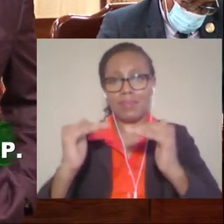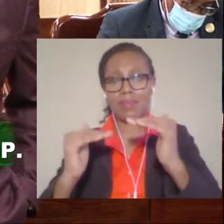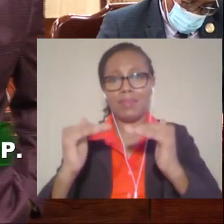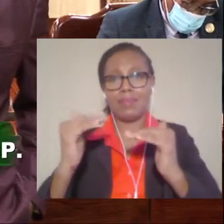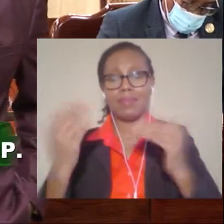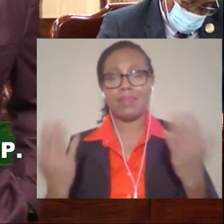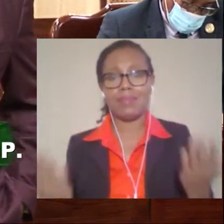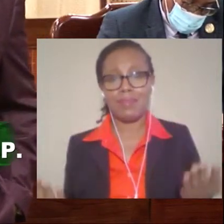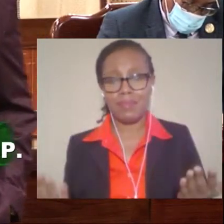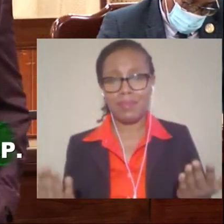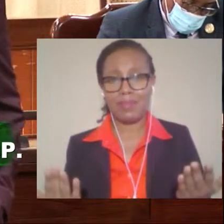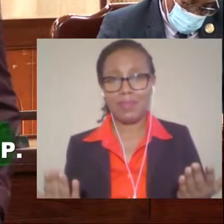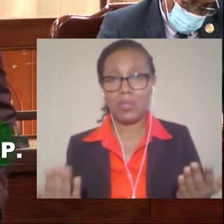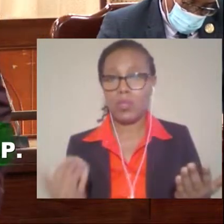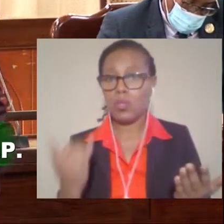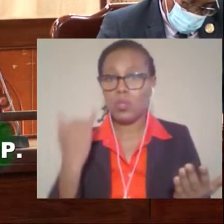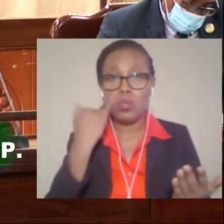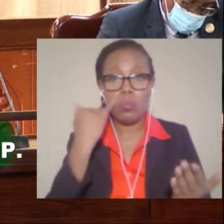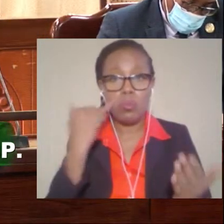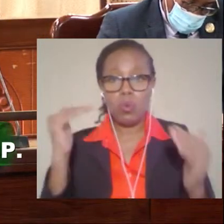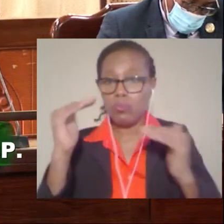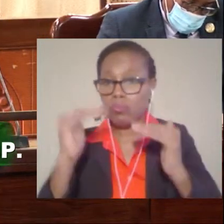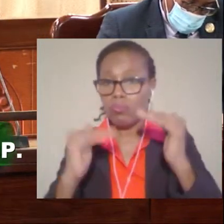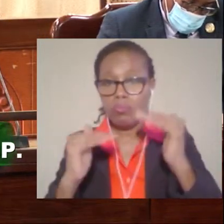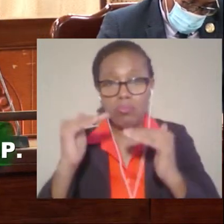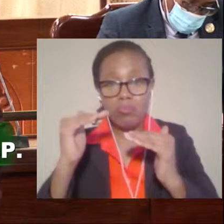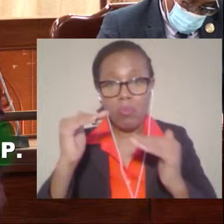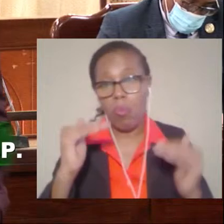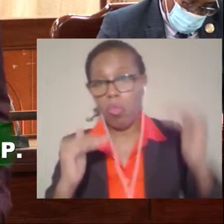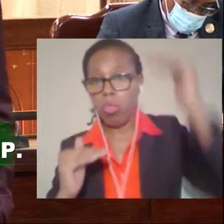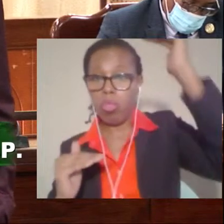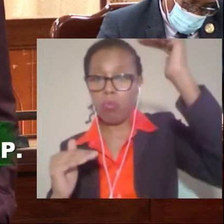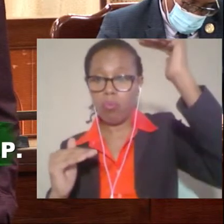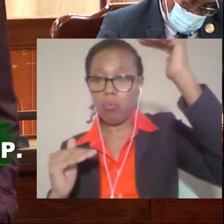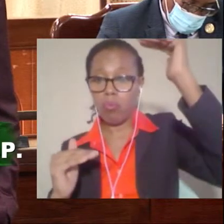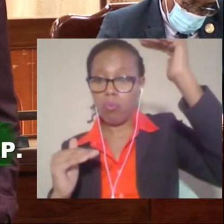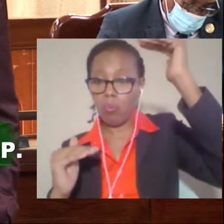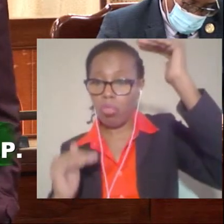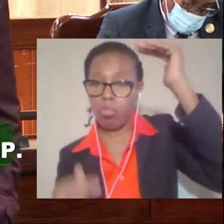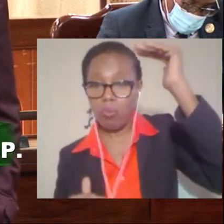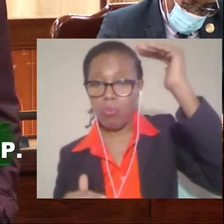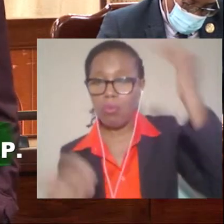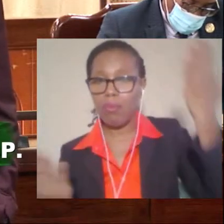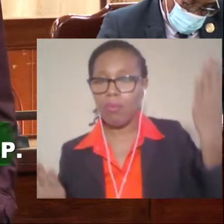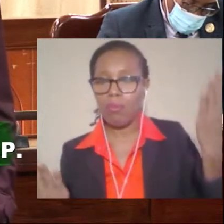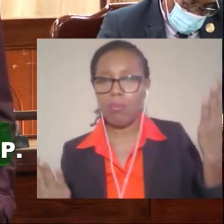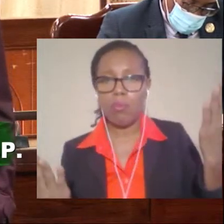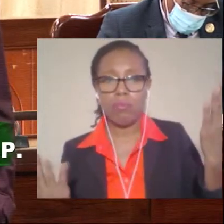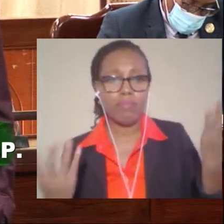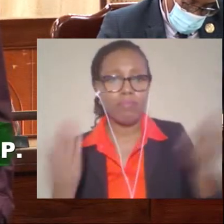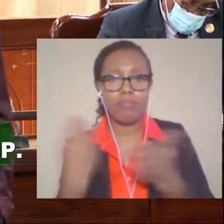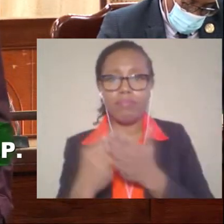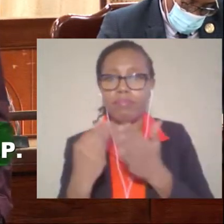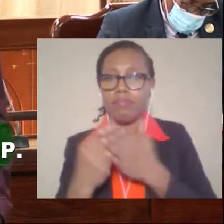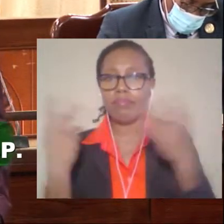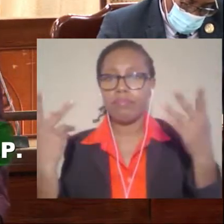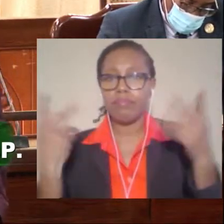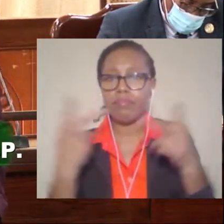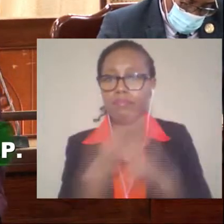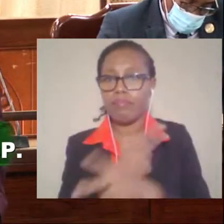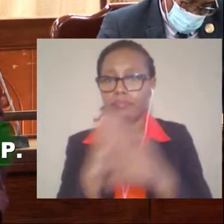dollars in the very important area of education. I have said repeatedly, and I will keep on saying